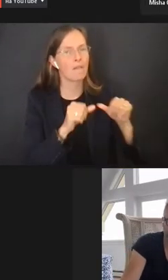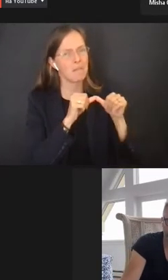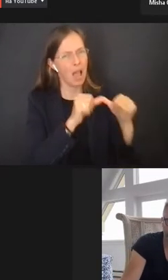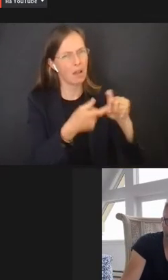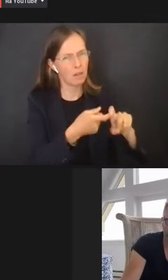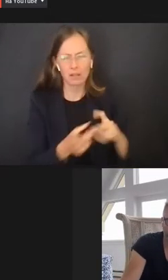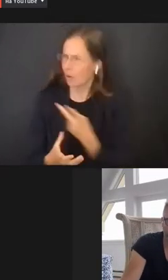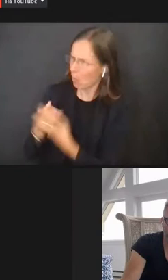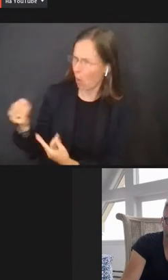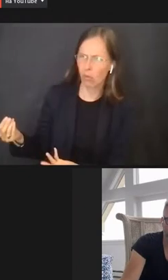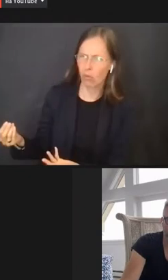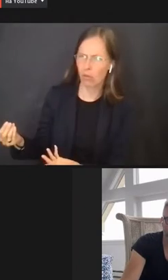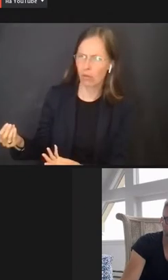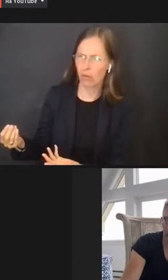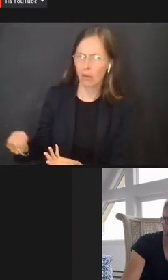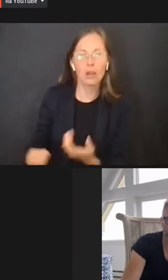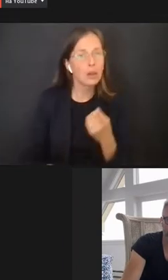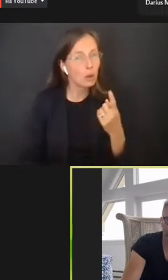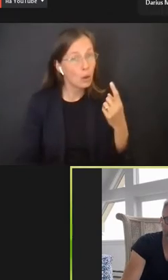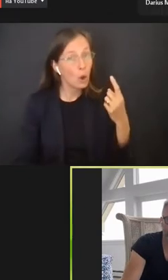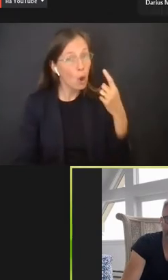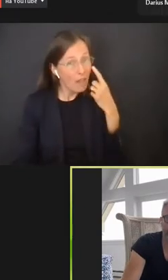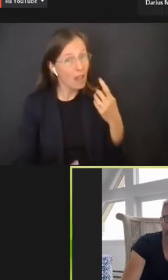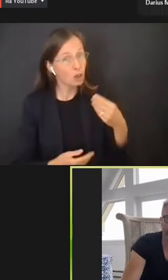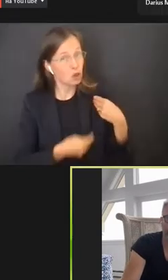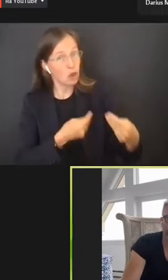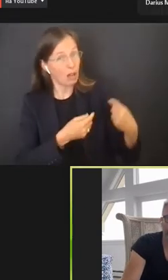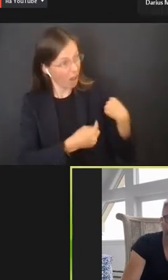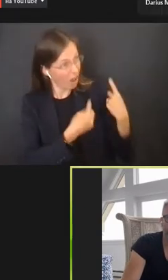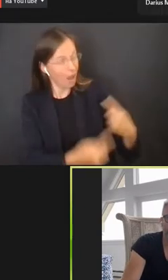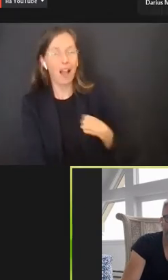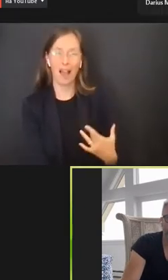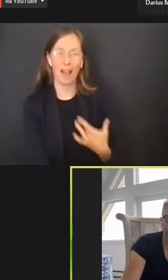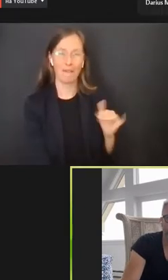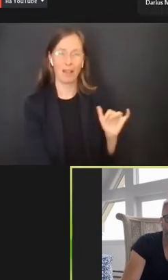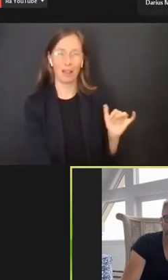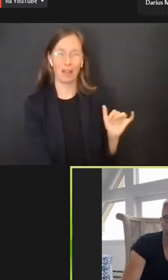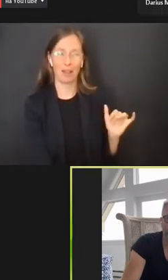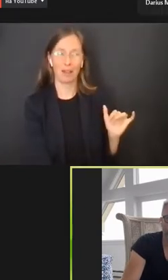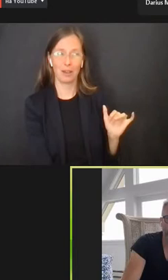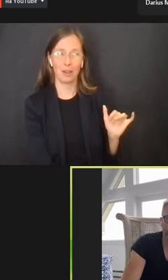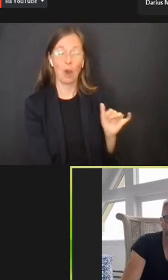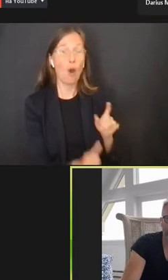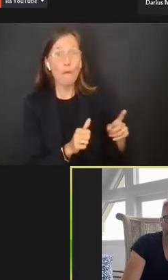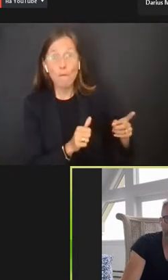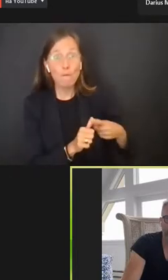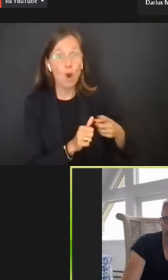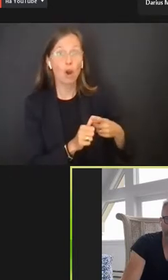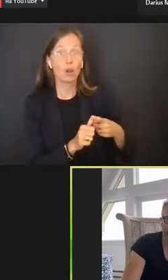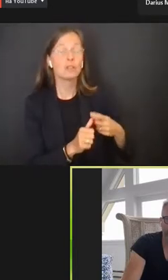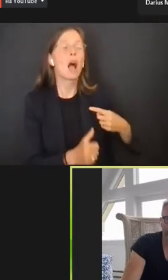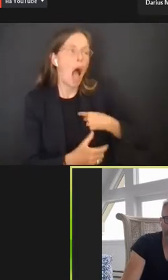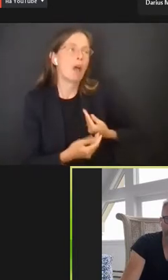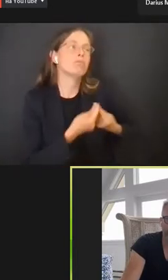Both. You think it was generous all along? Because I feel like the first move was generosity on my part. You